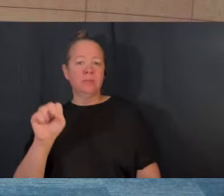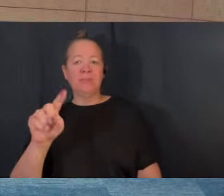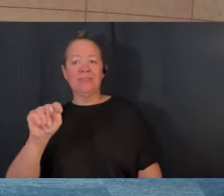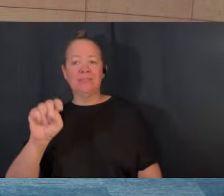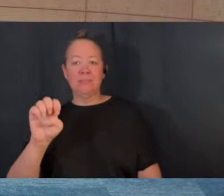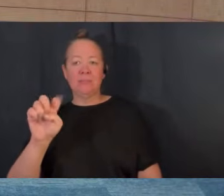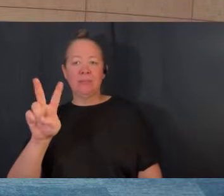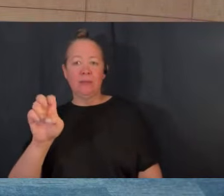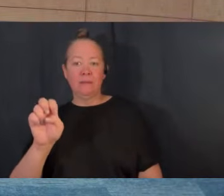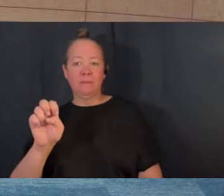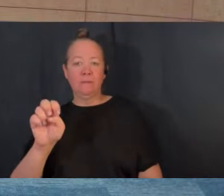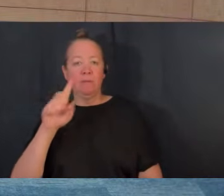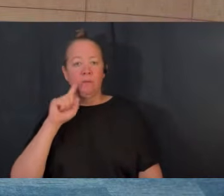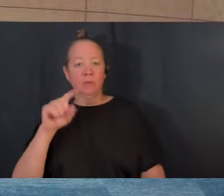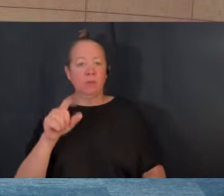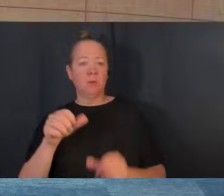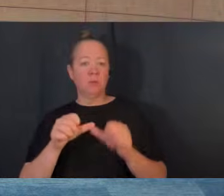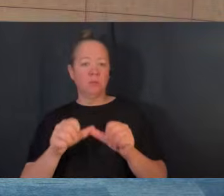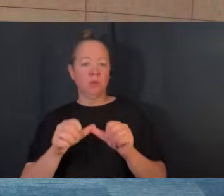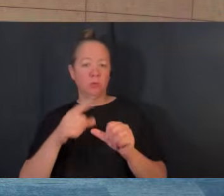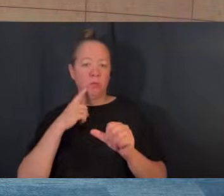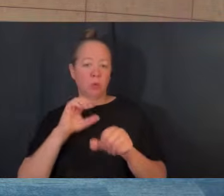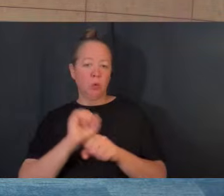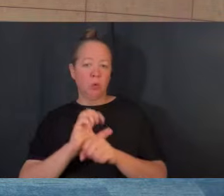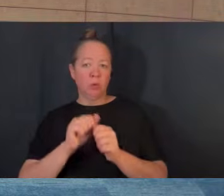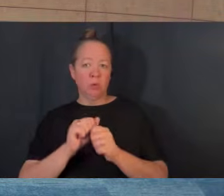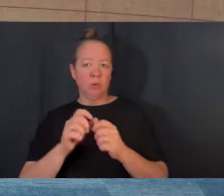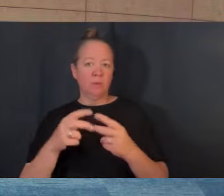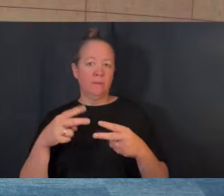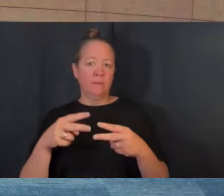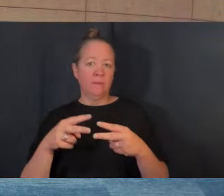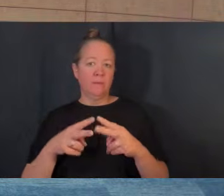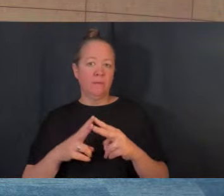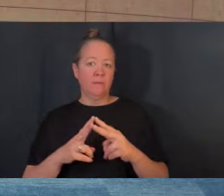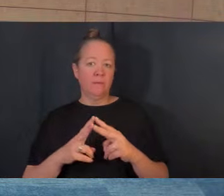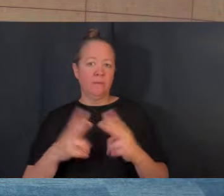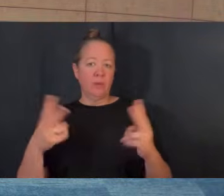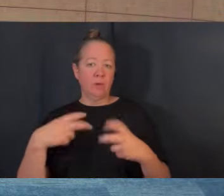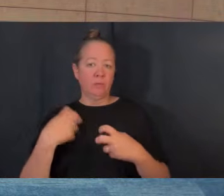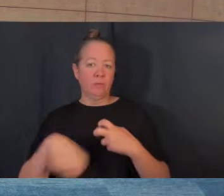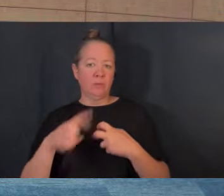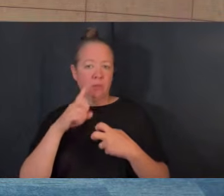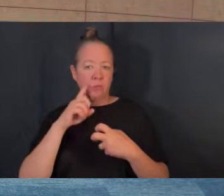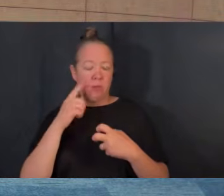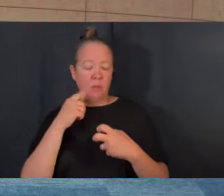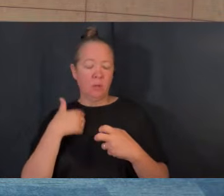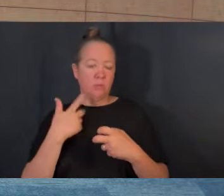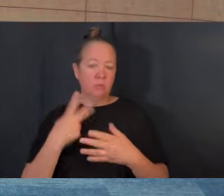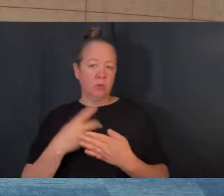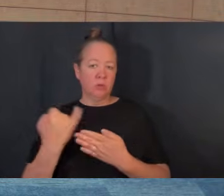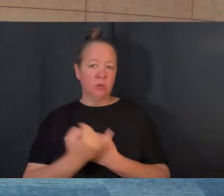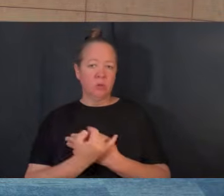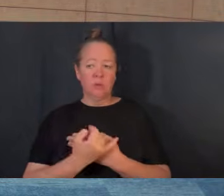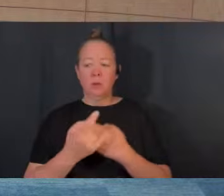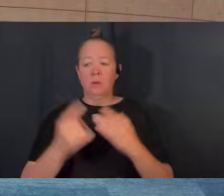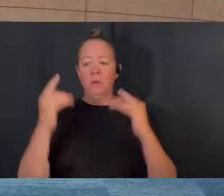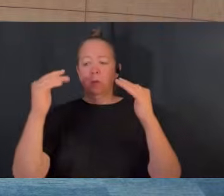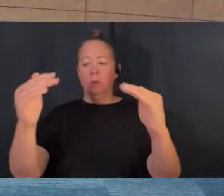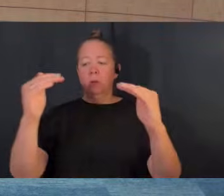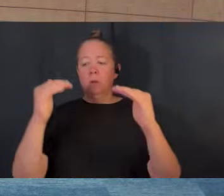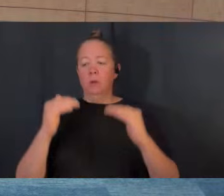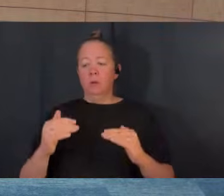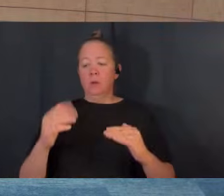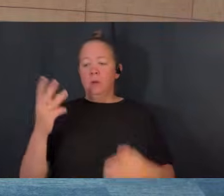very difficult project. Okay, council, seeing no further questions, we'll go on to item 16, review of